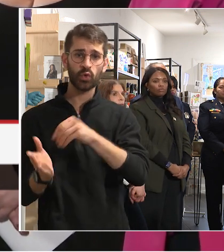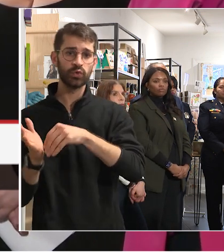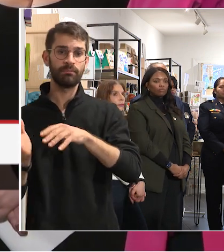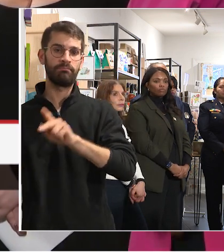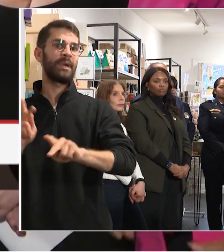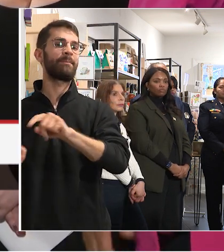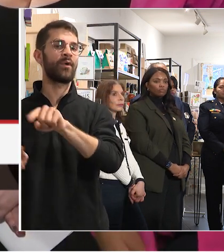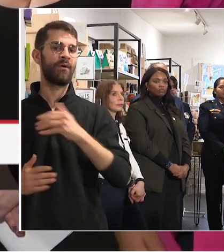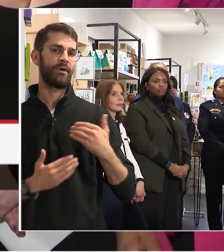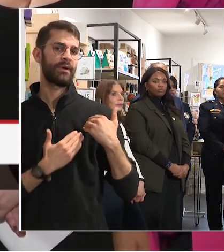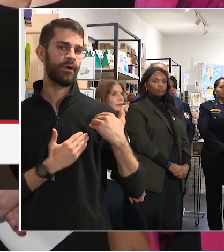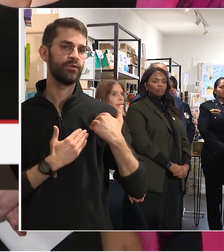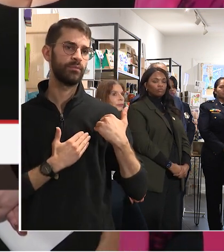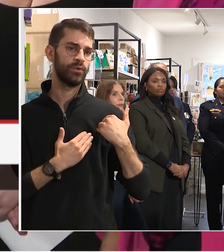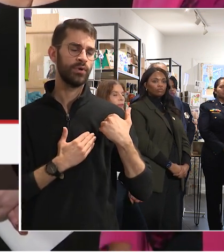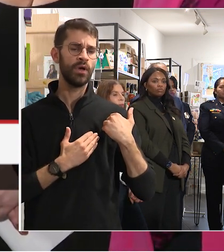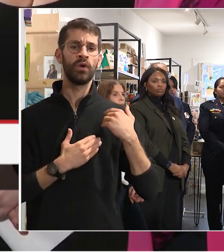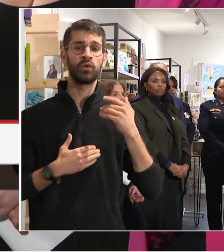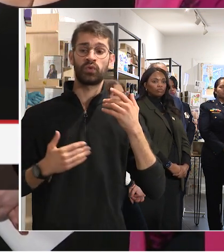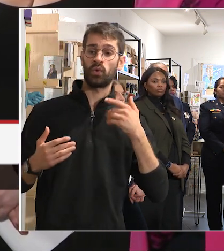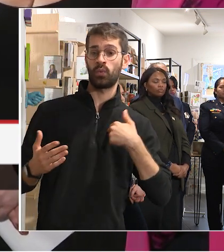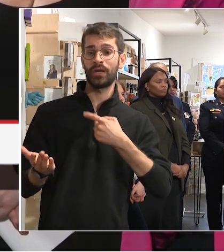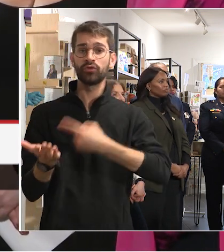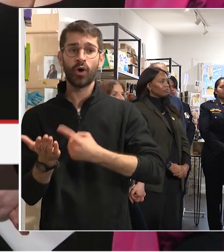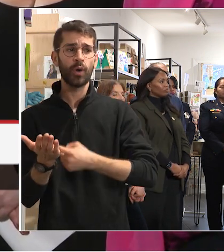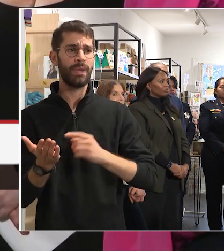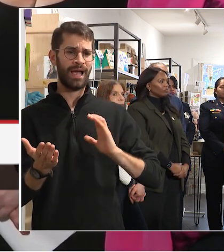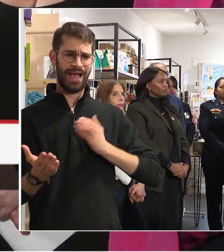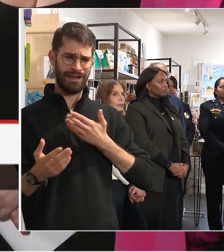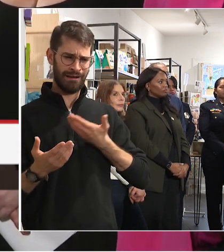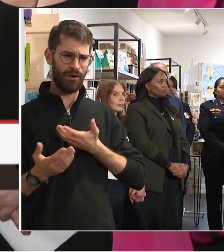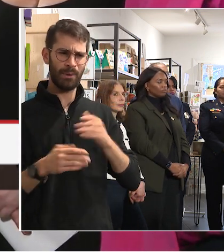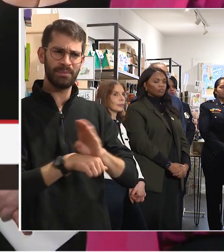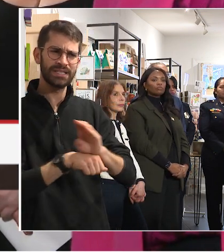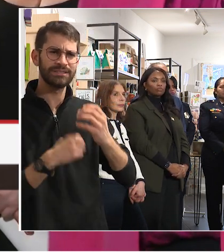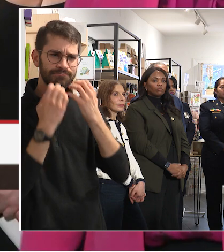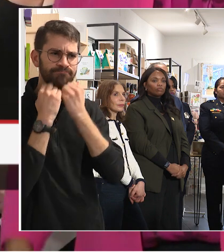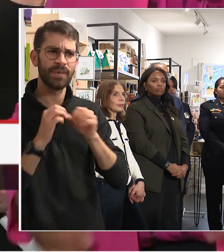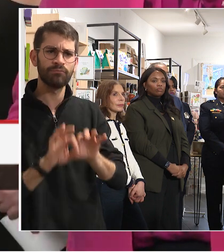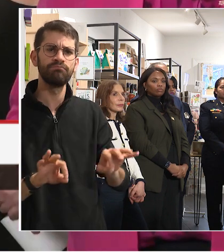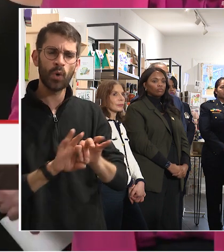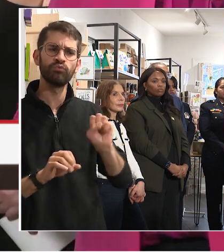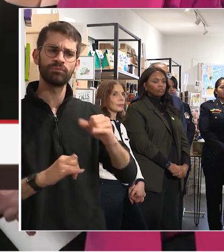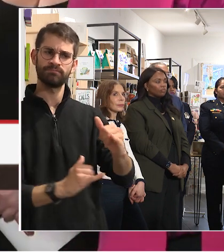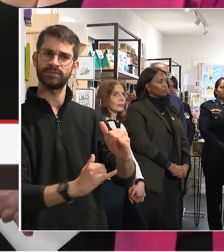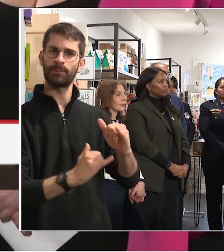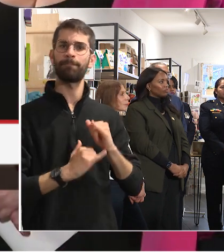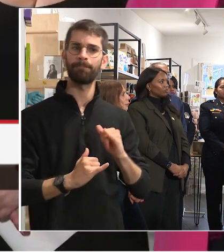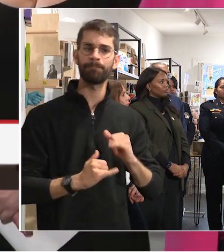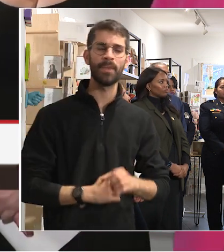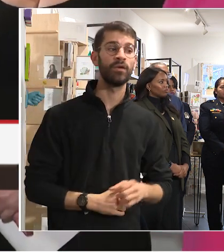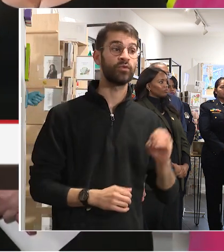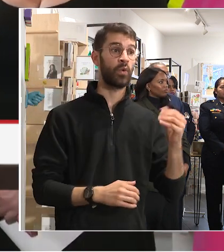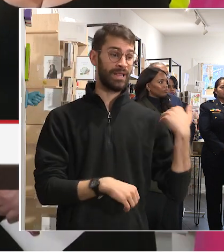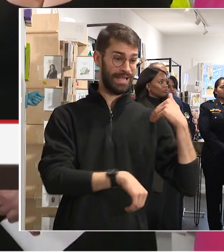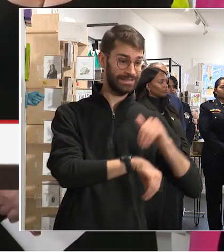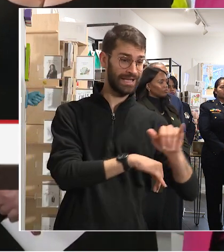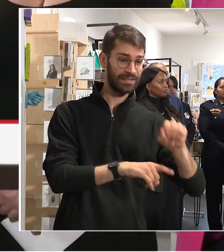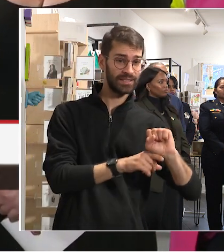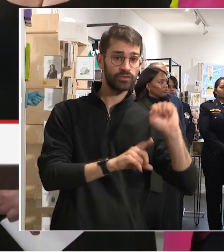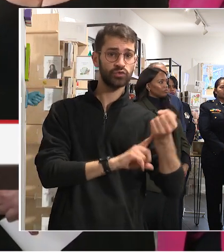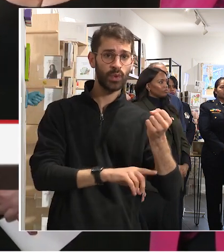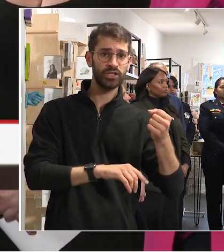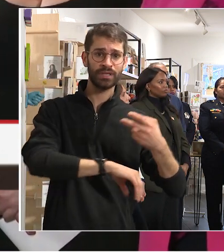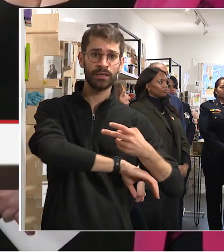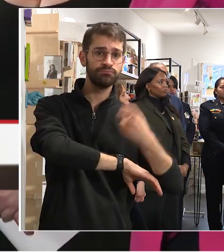you talk about how much they care about their businesses, we care about their businesses just as well. And last night's incident will not